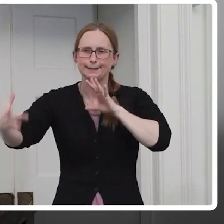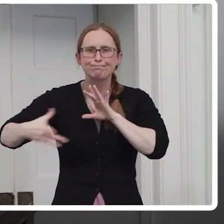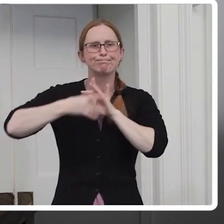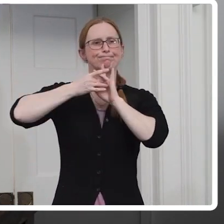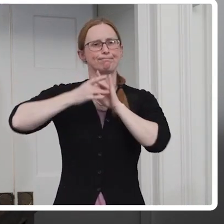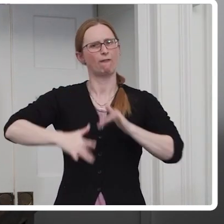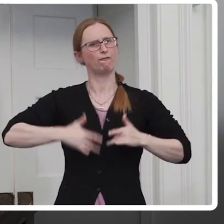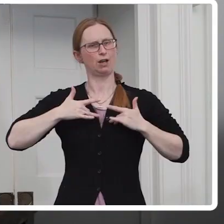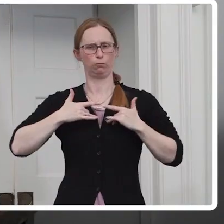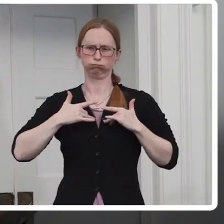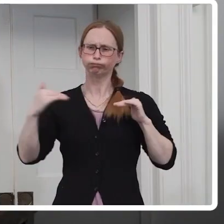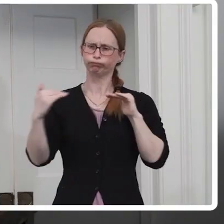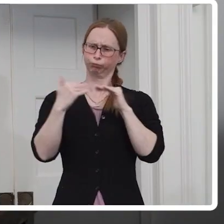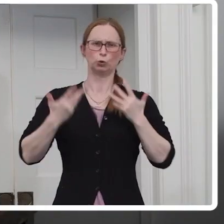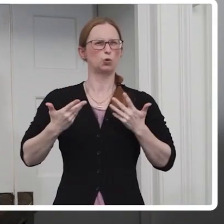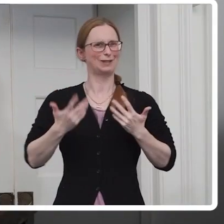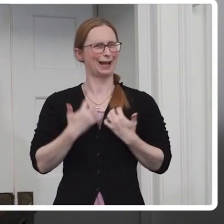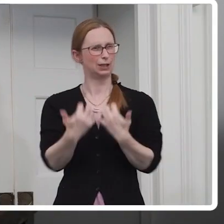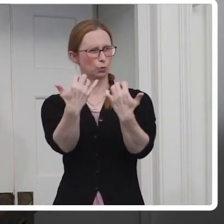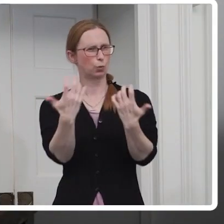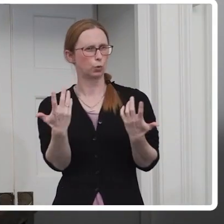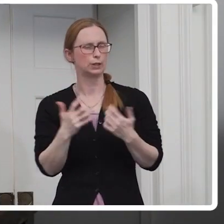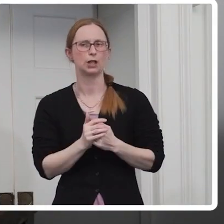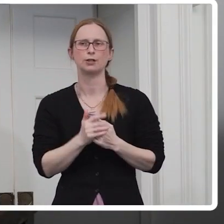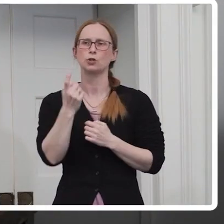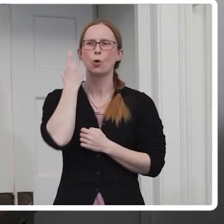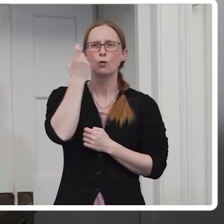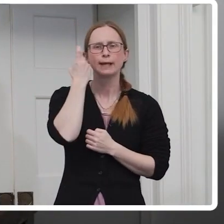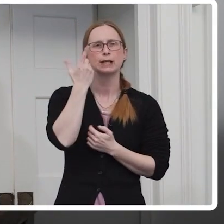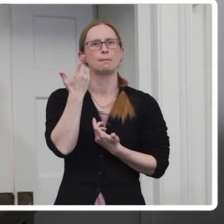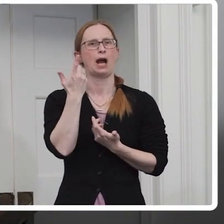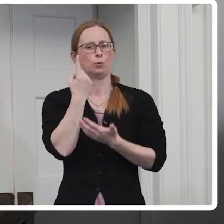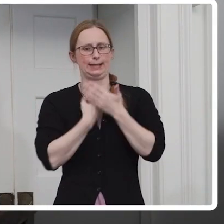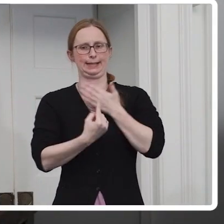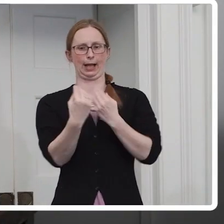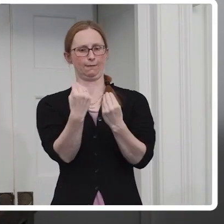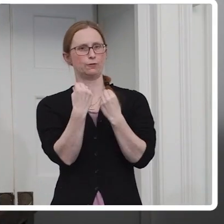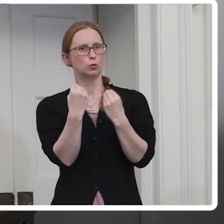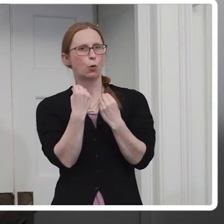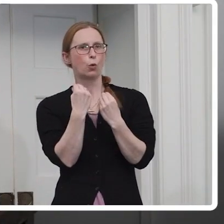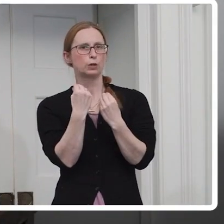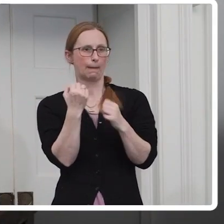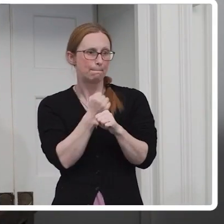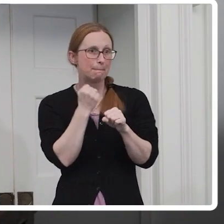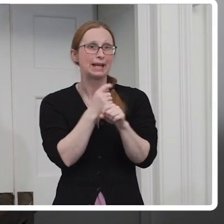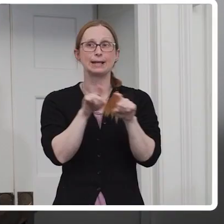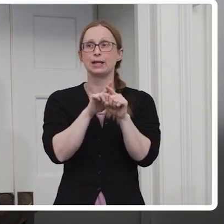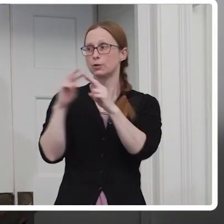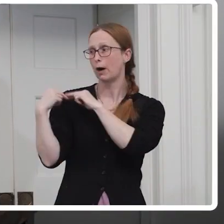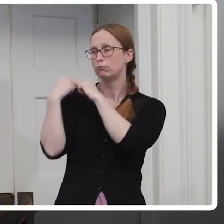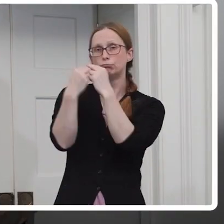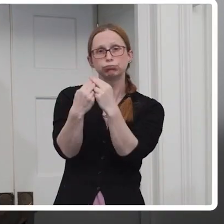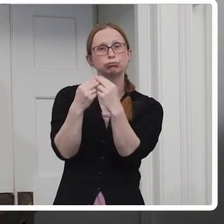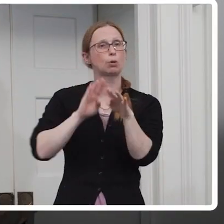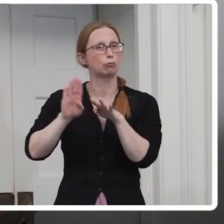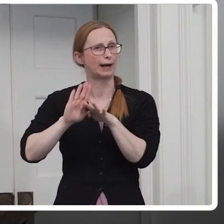are also engaging and feel relevant to today's audiences. So thinking about forms of self-taught making and folk practices today